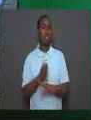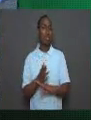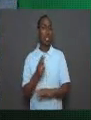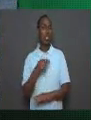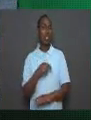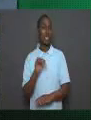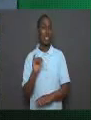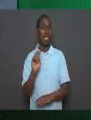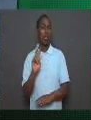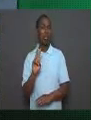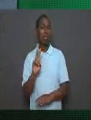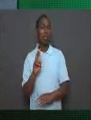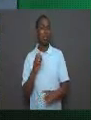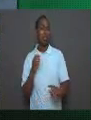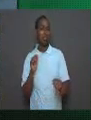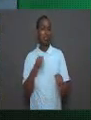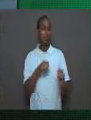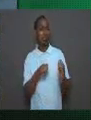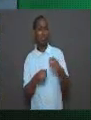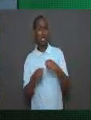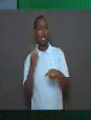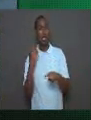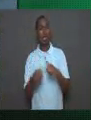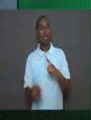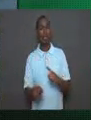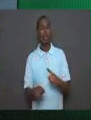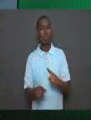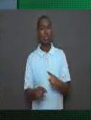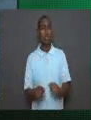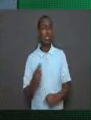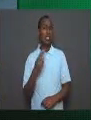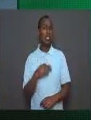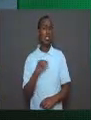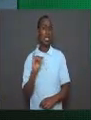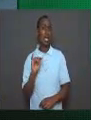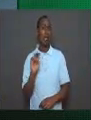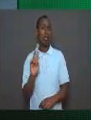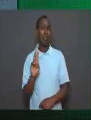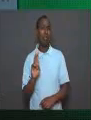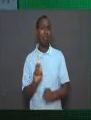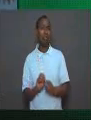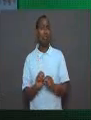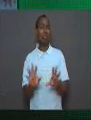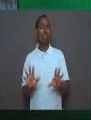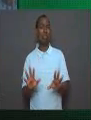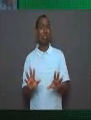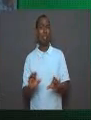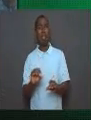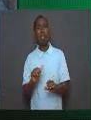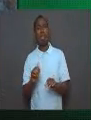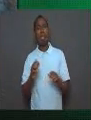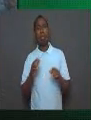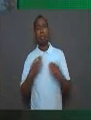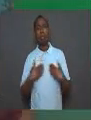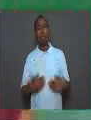the HIV. So the HIV multiplies, then spreads to other parts in